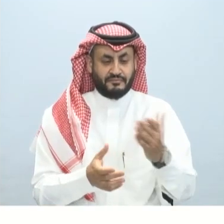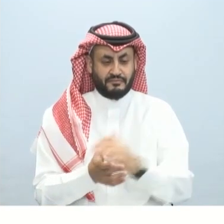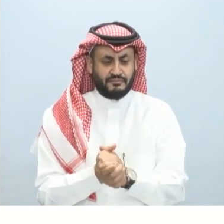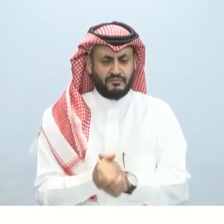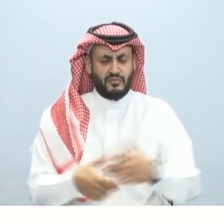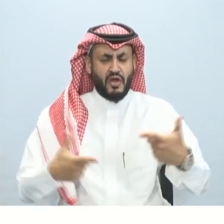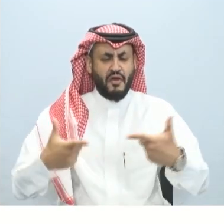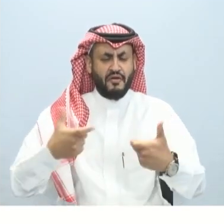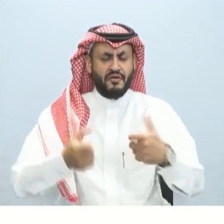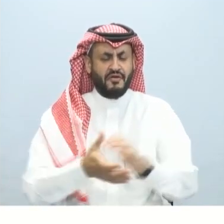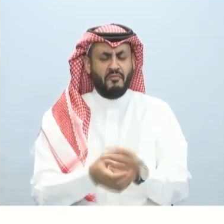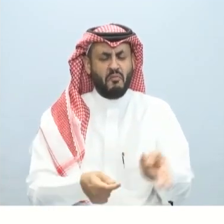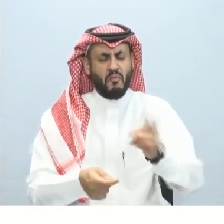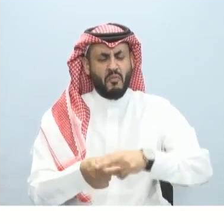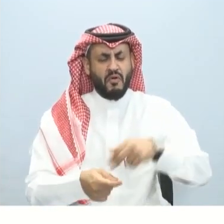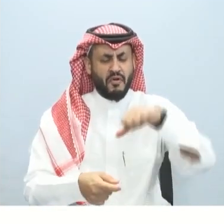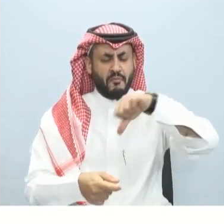Epics are more boring.